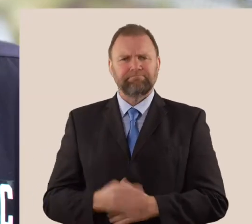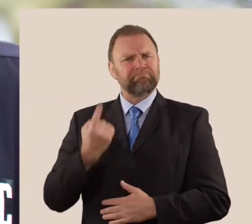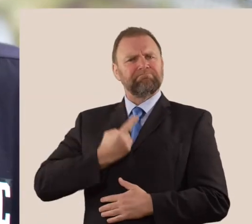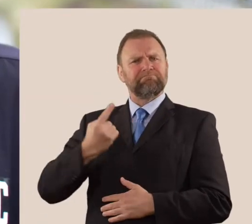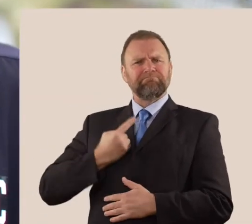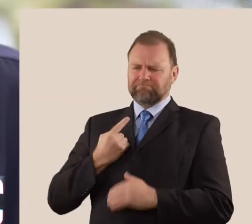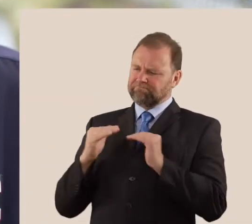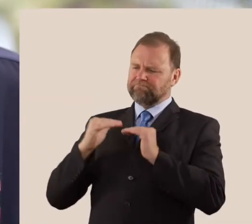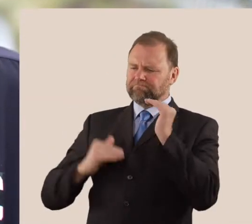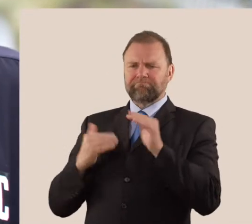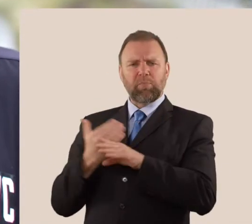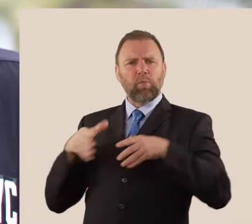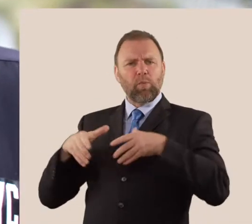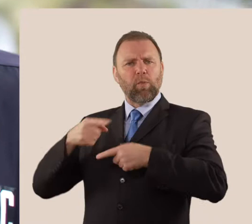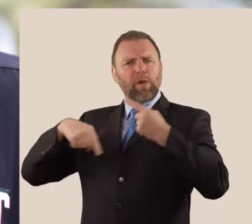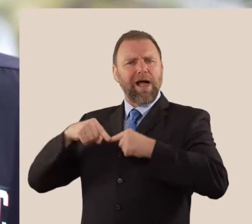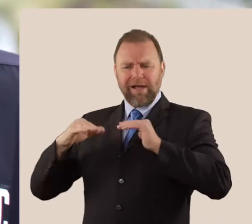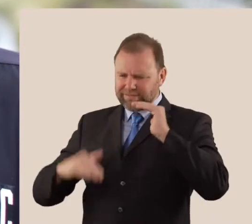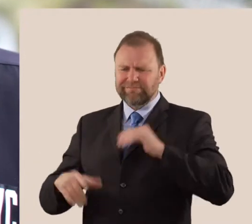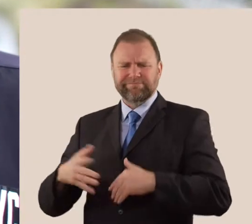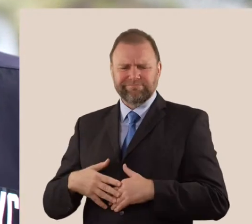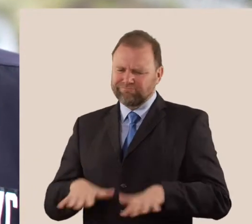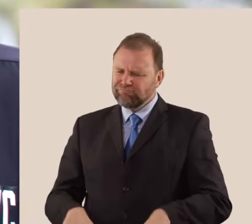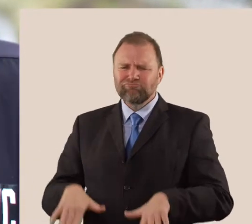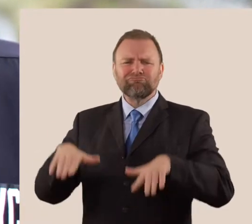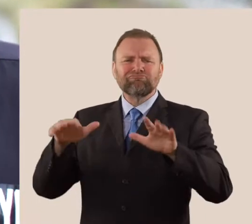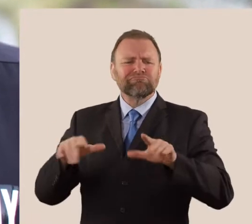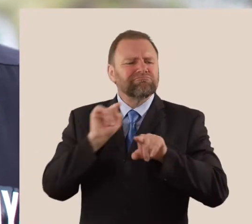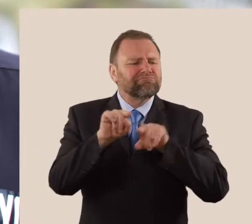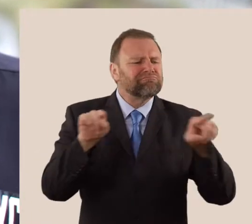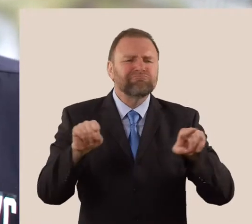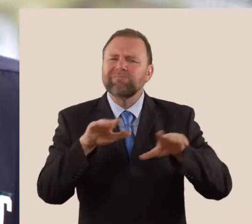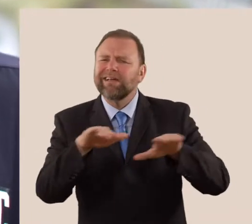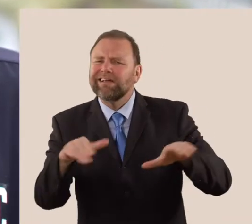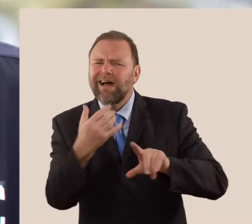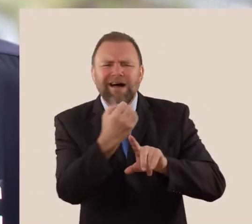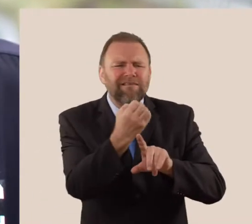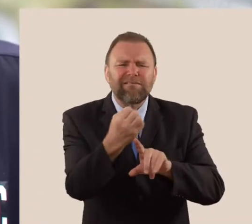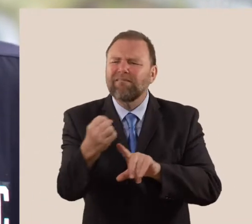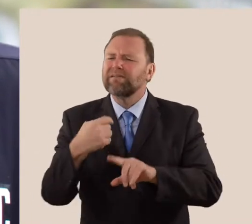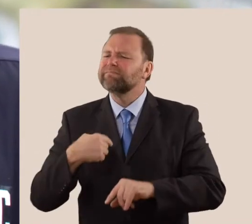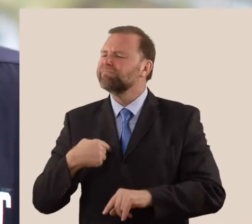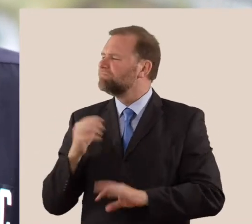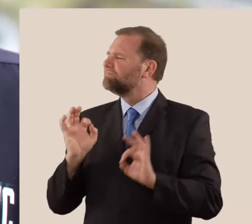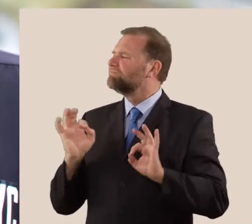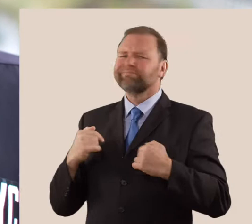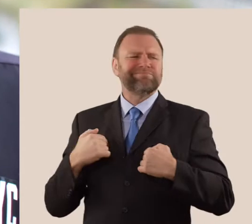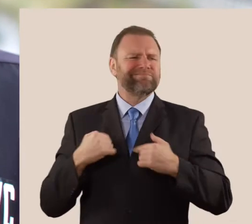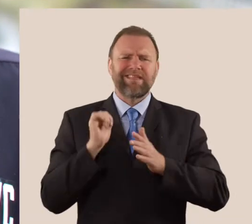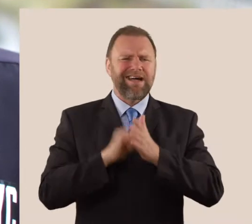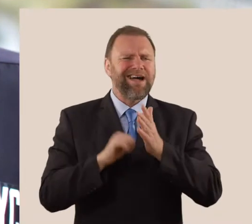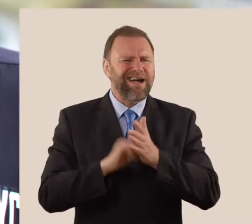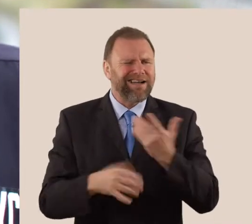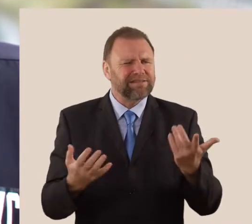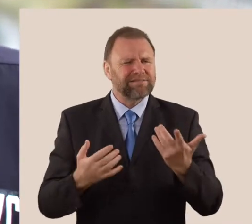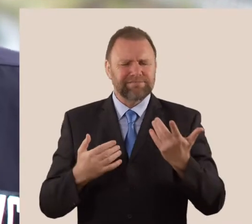class background, it was quite tough growing up, not having what the other kids had and, being one of the few families in the community that